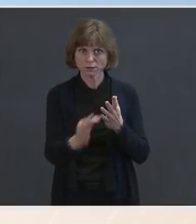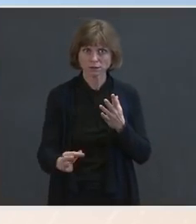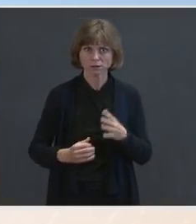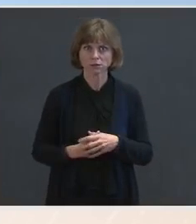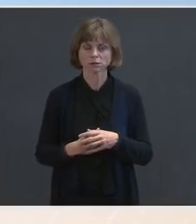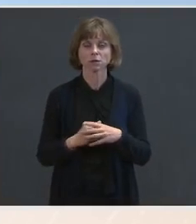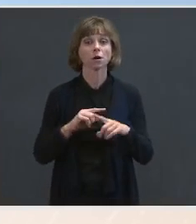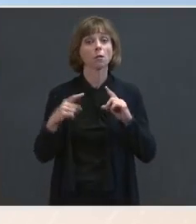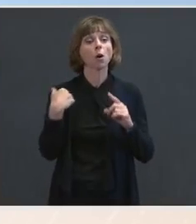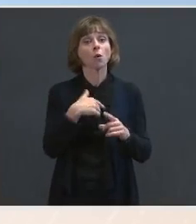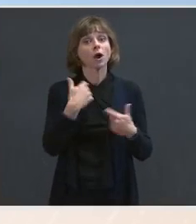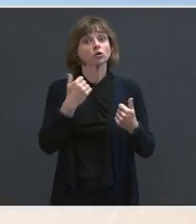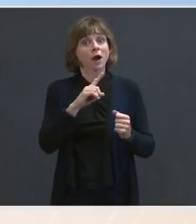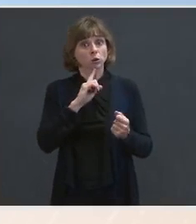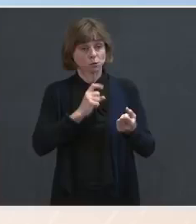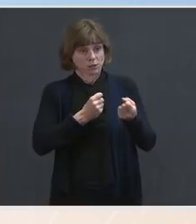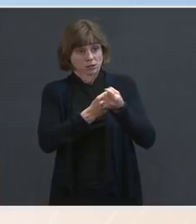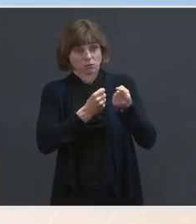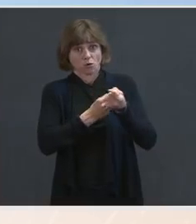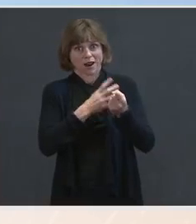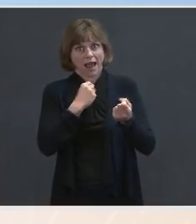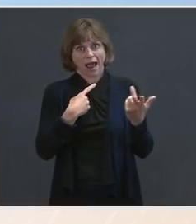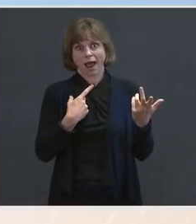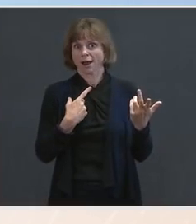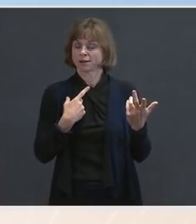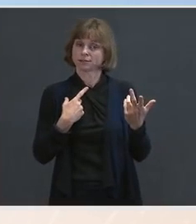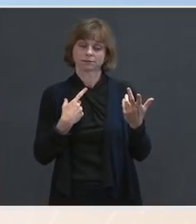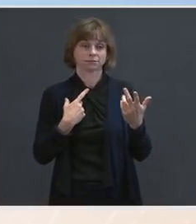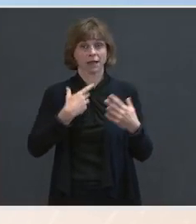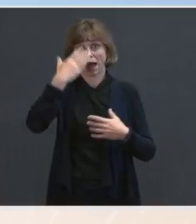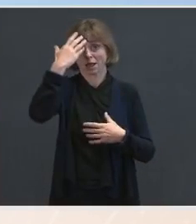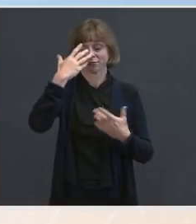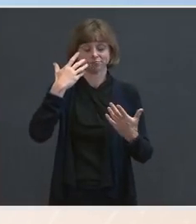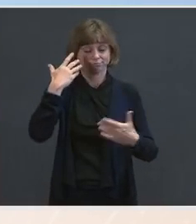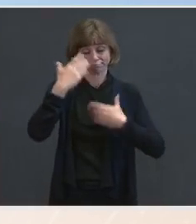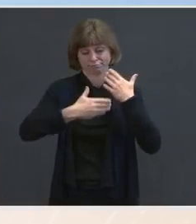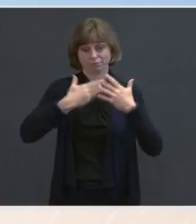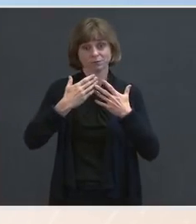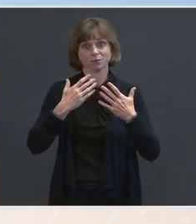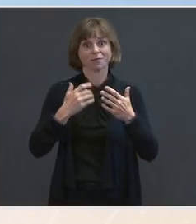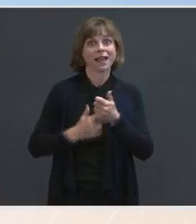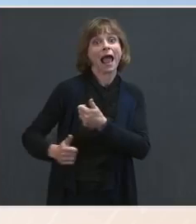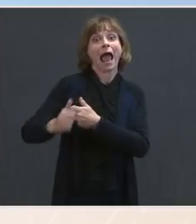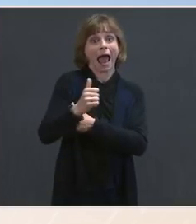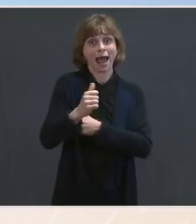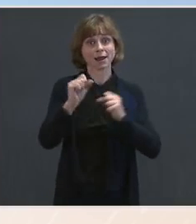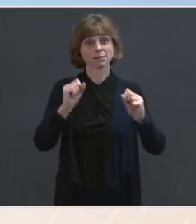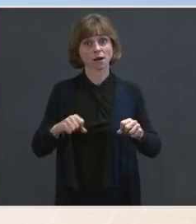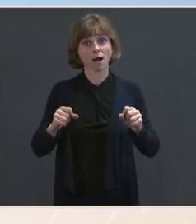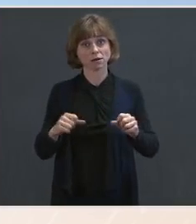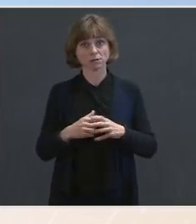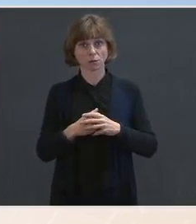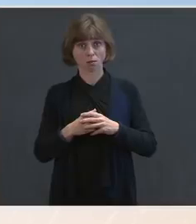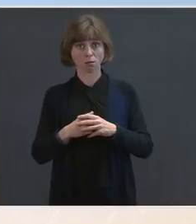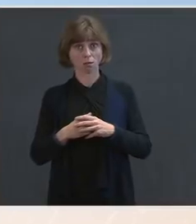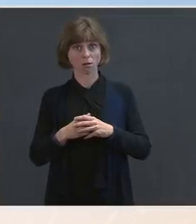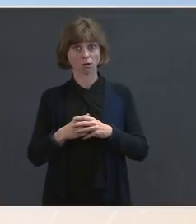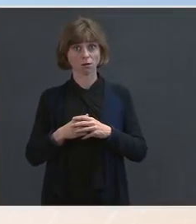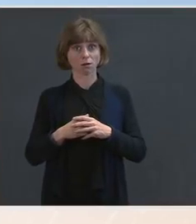be as affirmative and on the front foot as we can be so that we're providing that kind of information. I guess what I'm getting at, and sorry to ask one more,